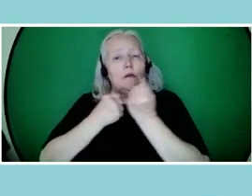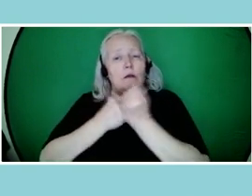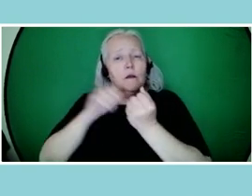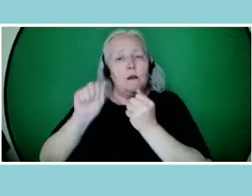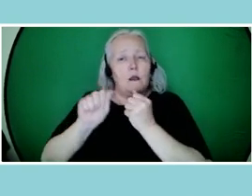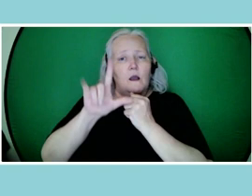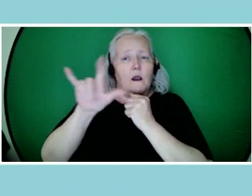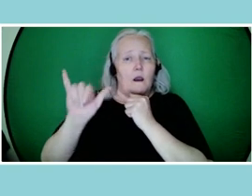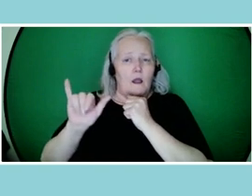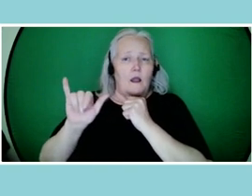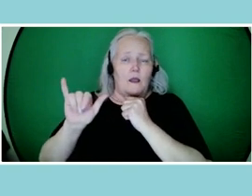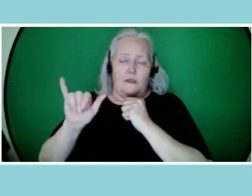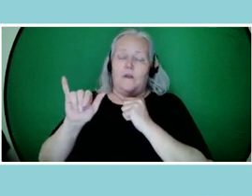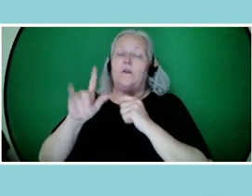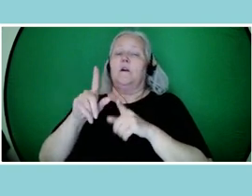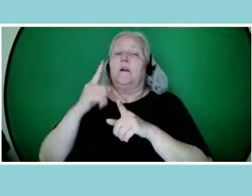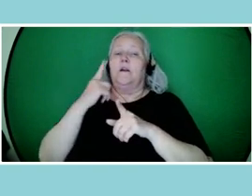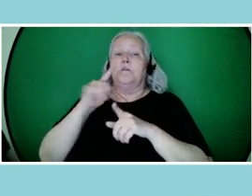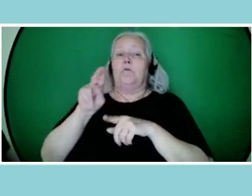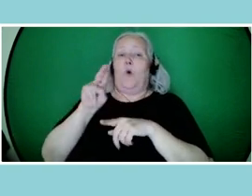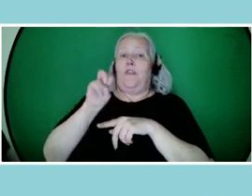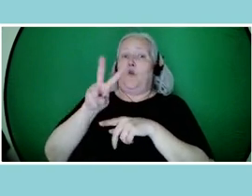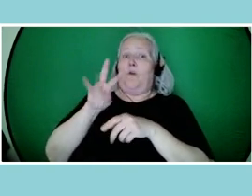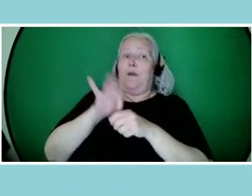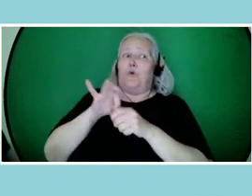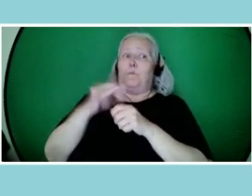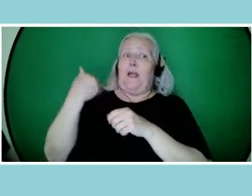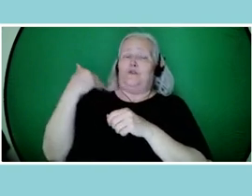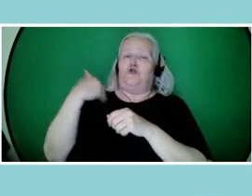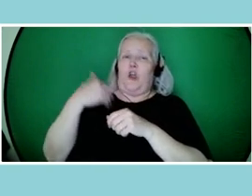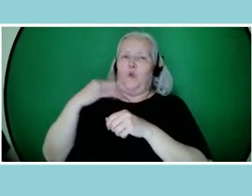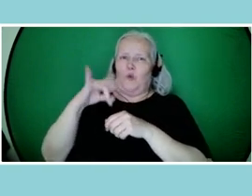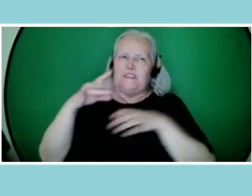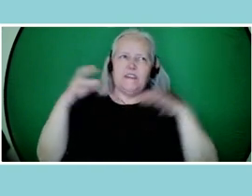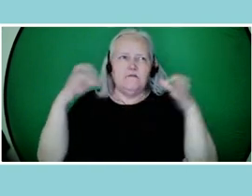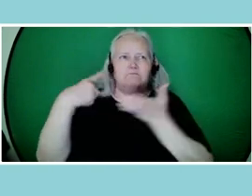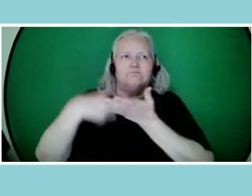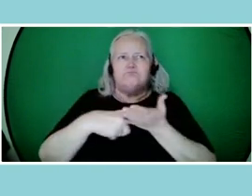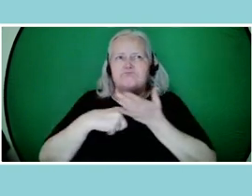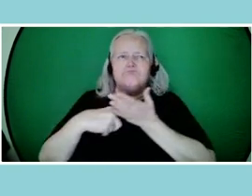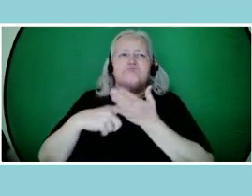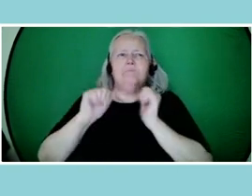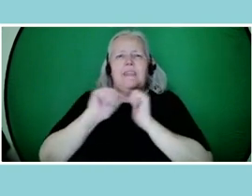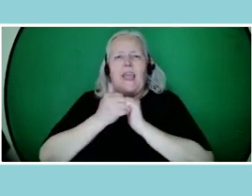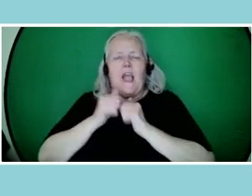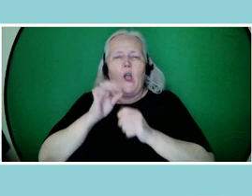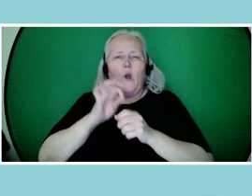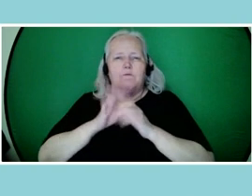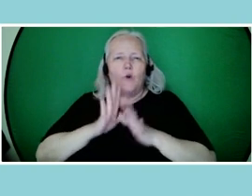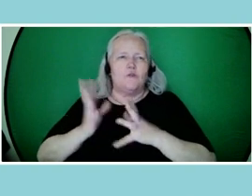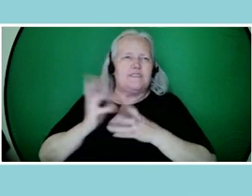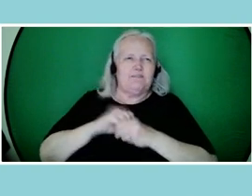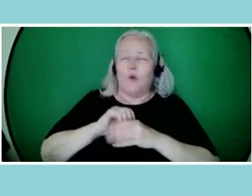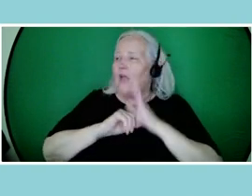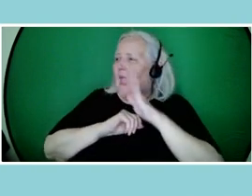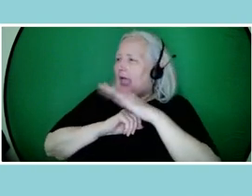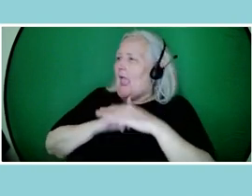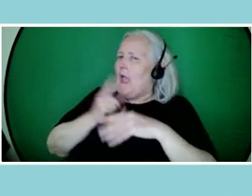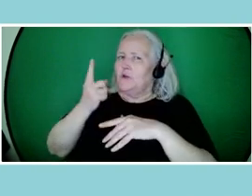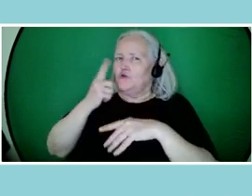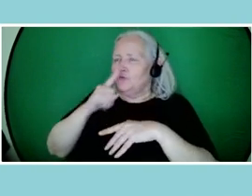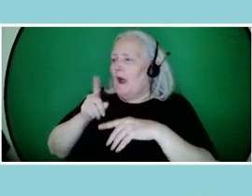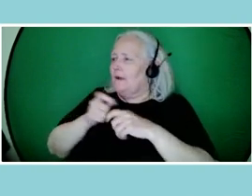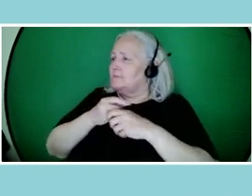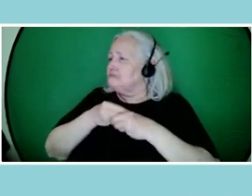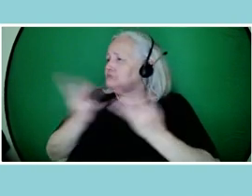in preparation for the November election, of getting voters involved, right? Hey, can you help pass out water? Can you